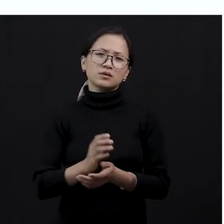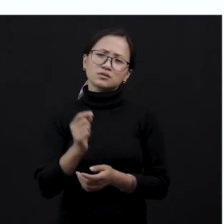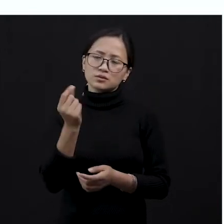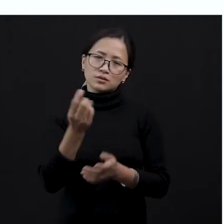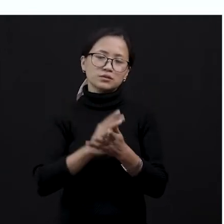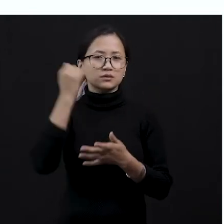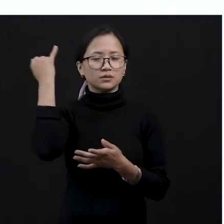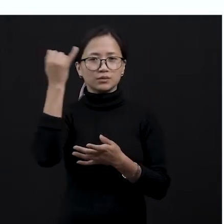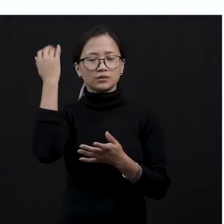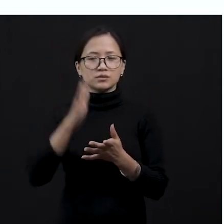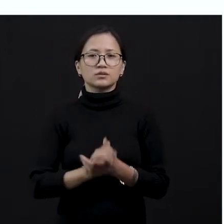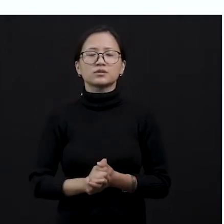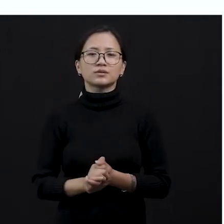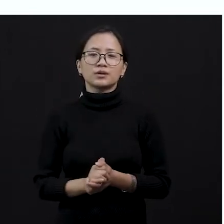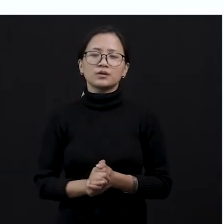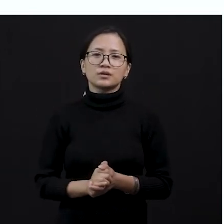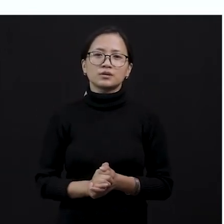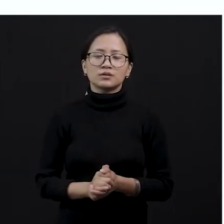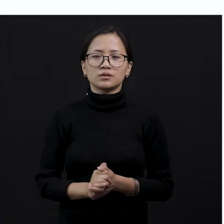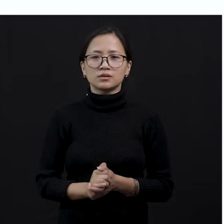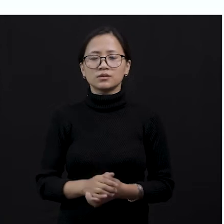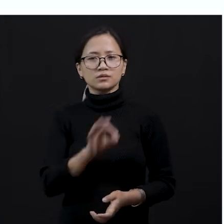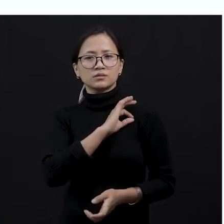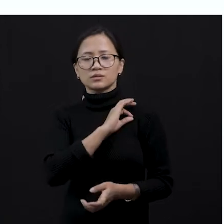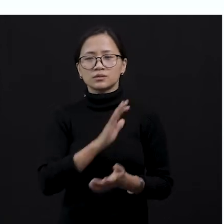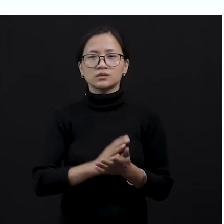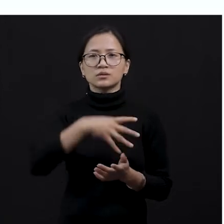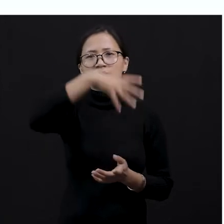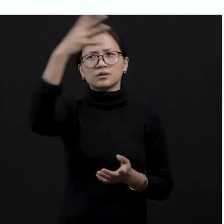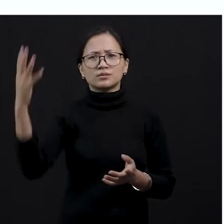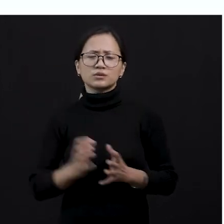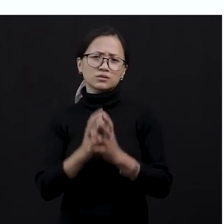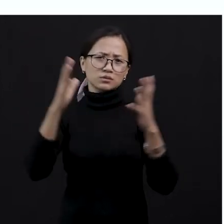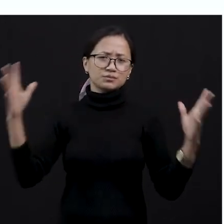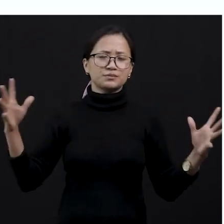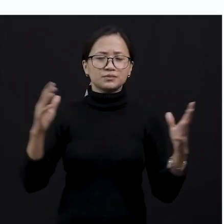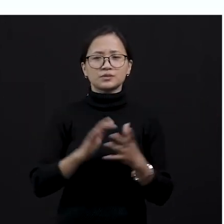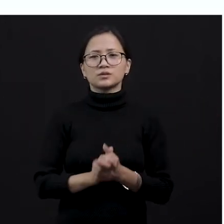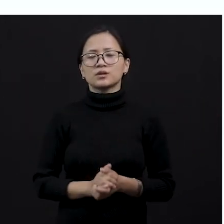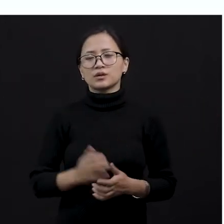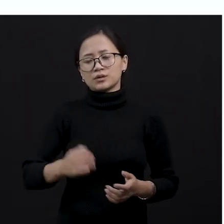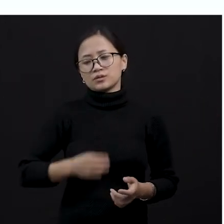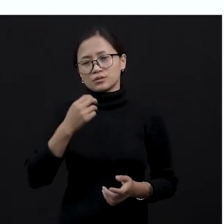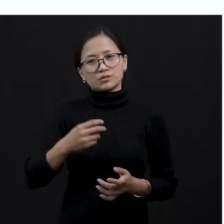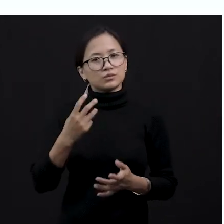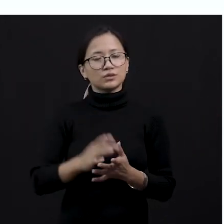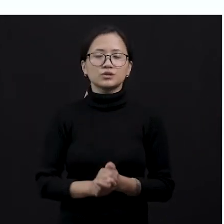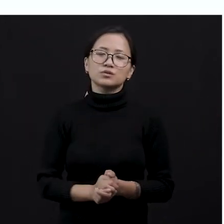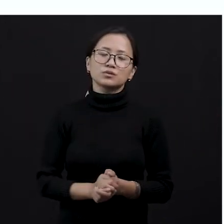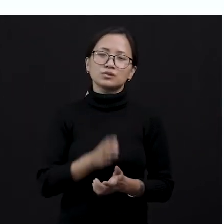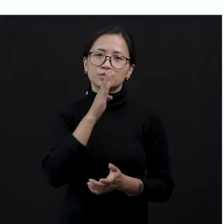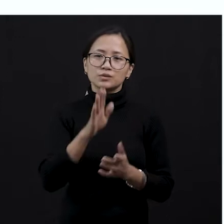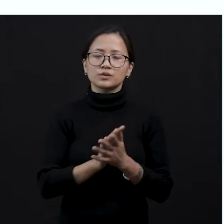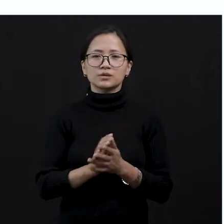okay? He is imagining that since he liked the rainbow so much, he wished to be the rainbow forever, okay? He